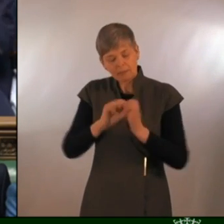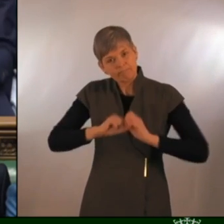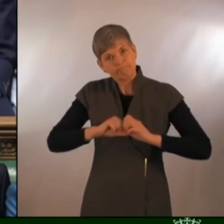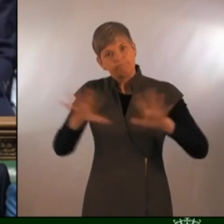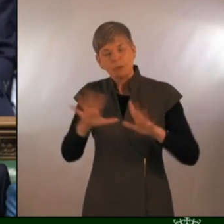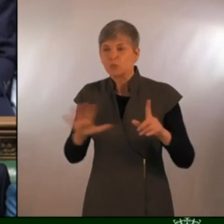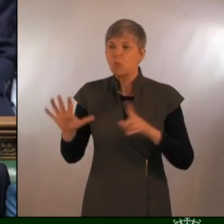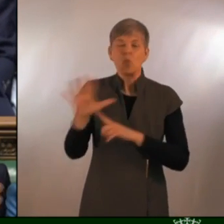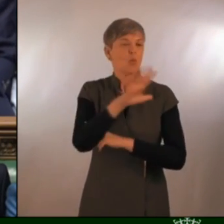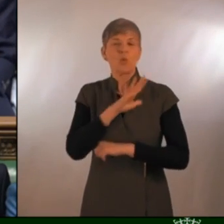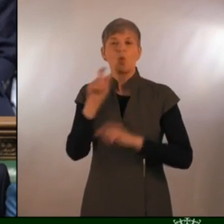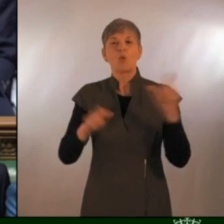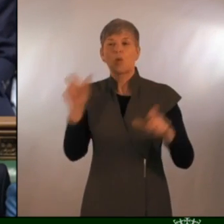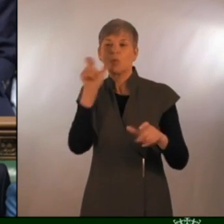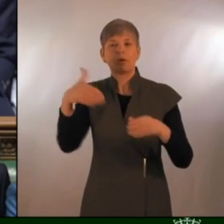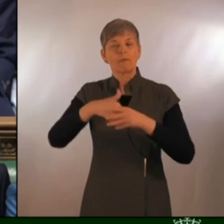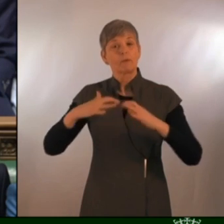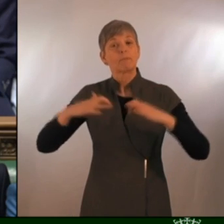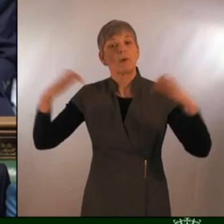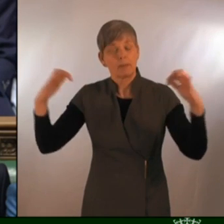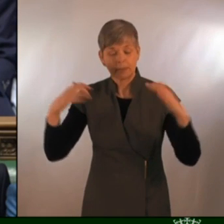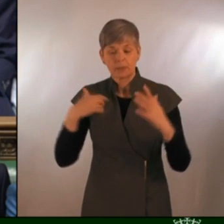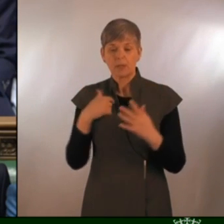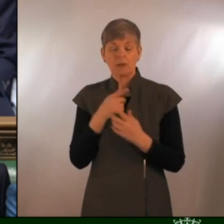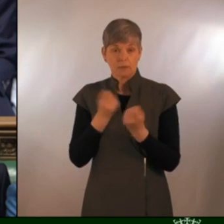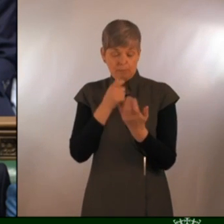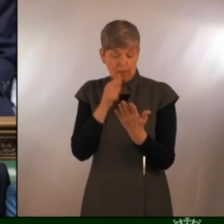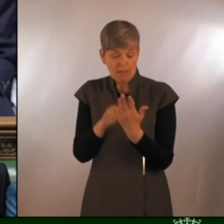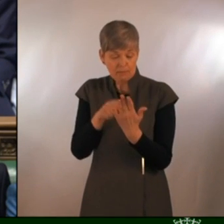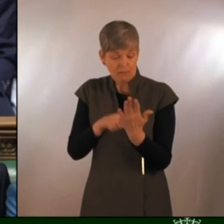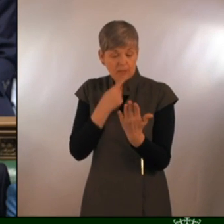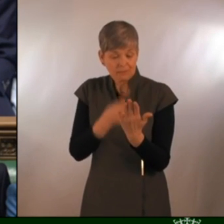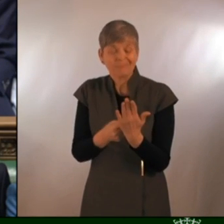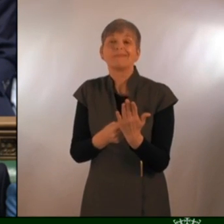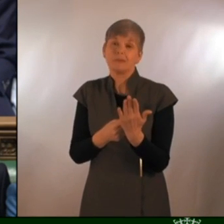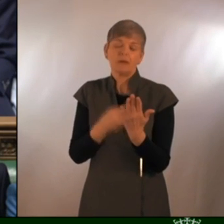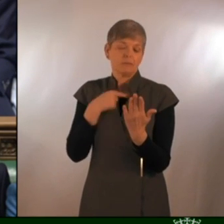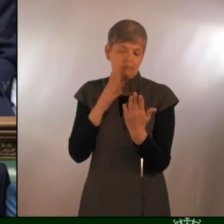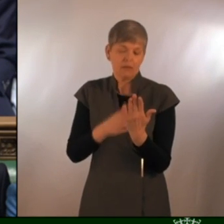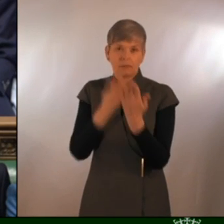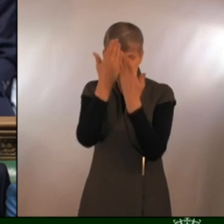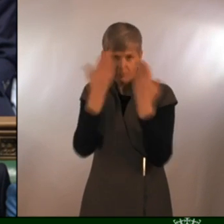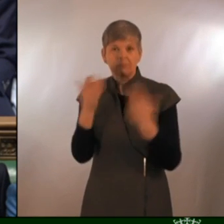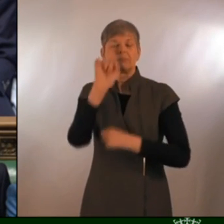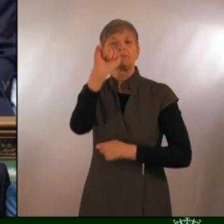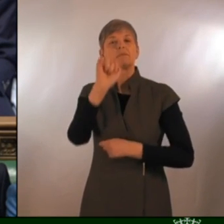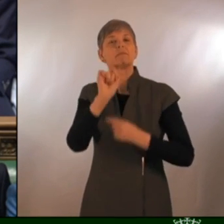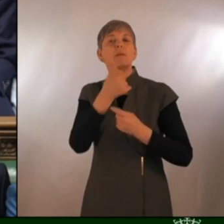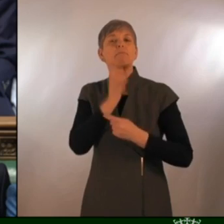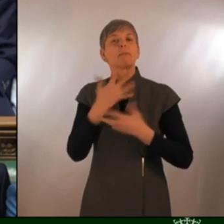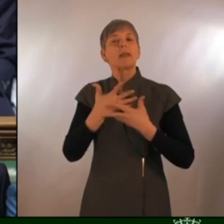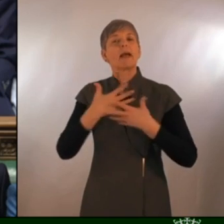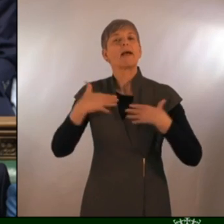parliamentary estate. And as you say in your letter, Mr. Speaker, we will be guided by Public Health England in our response